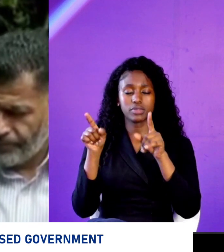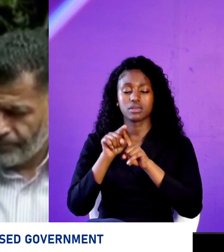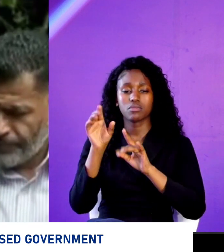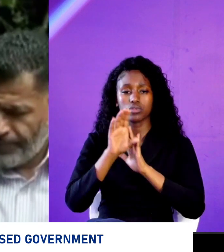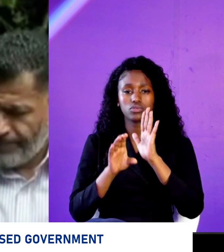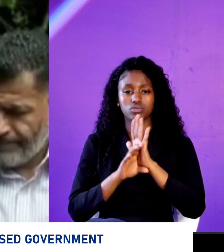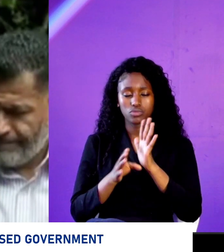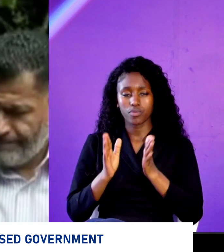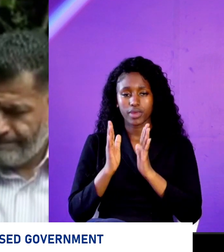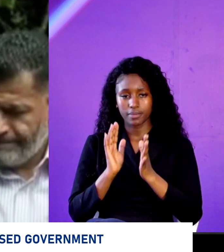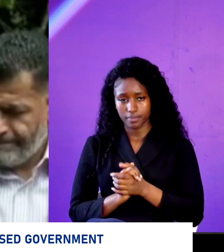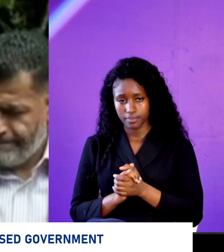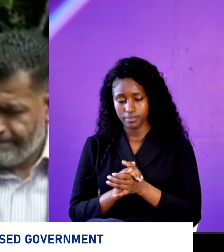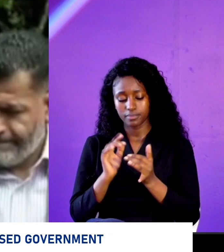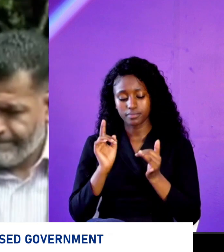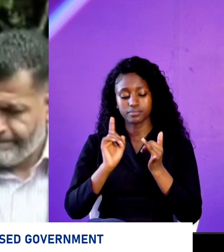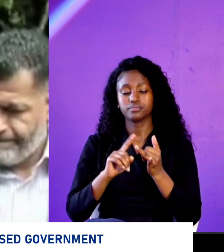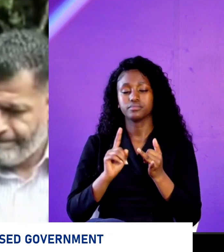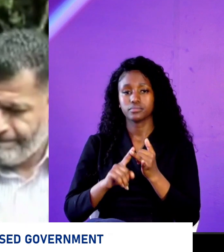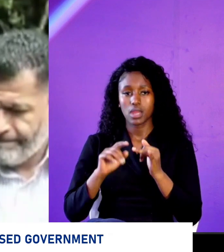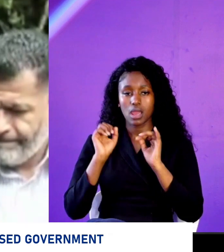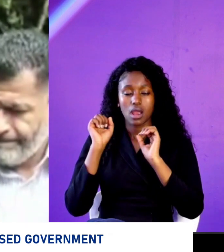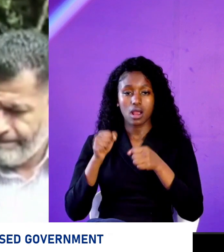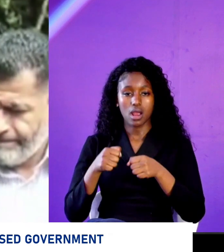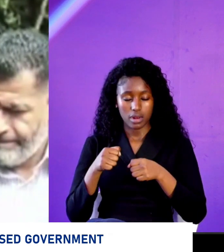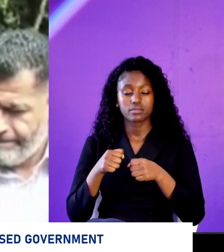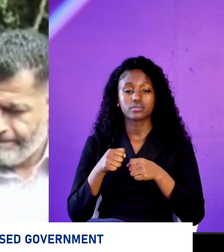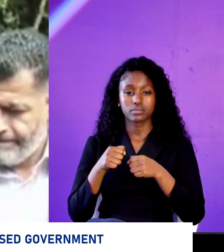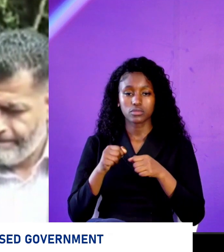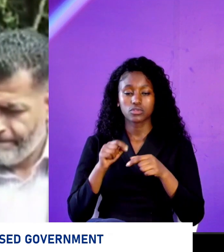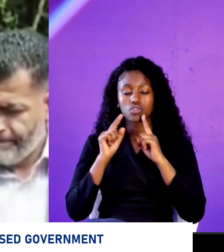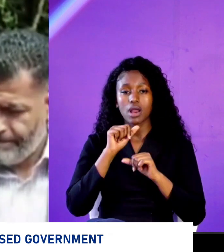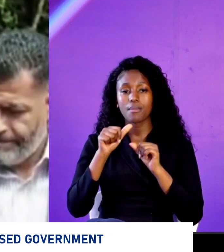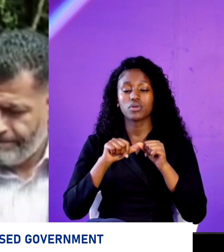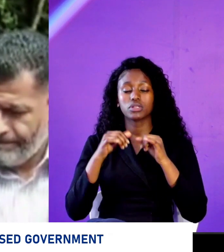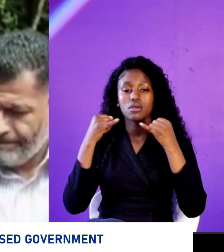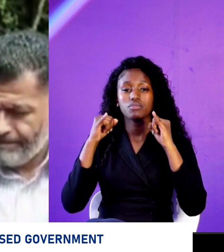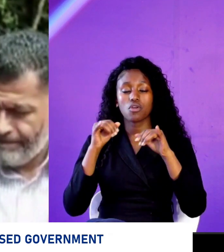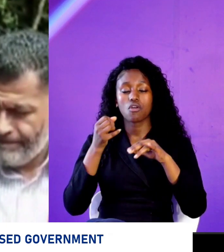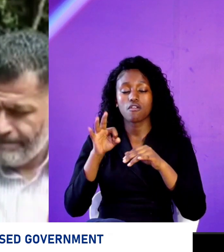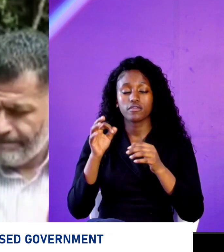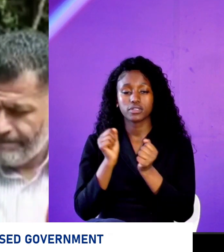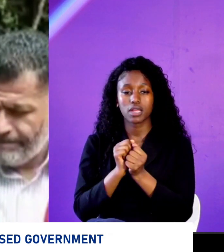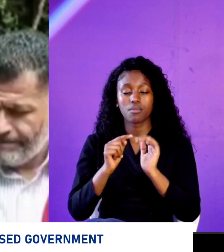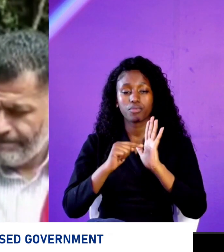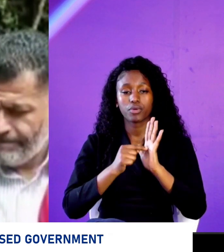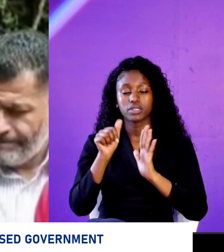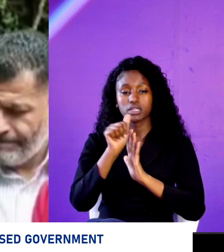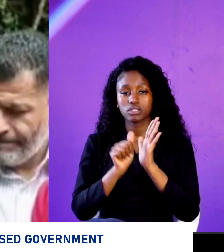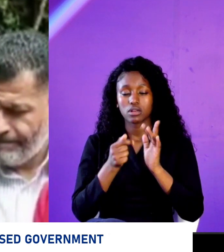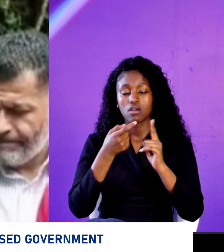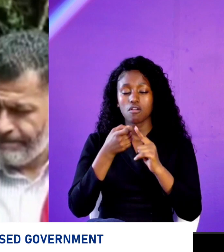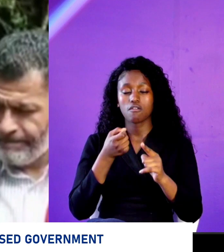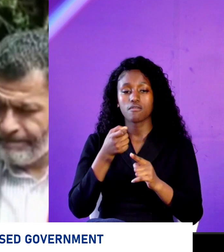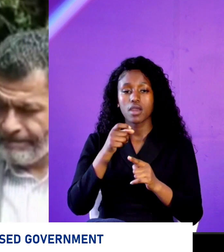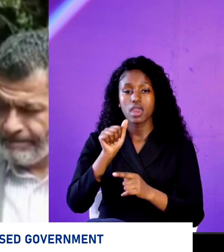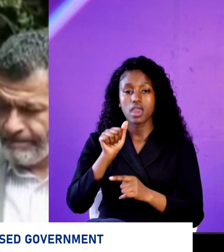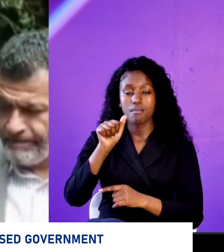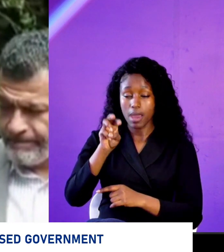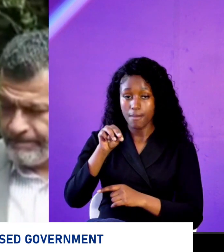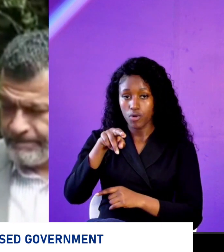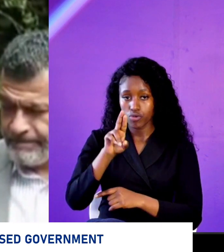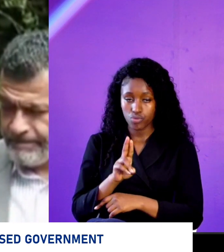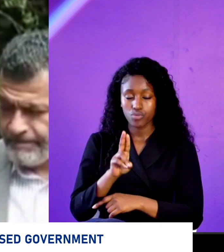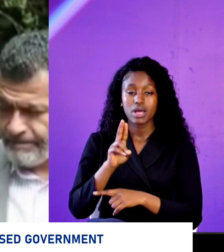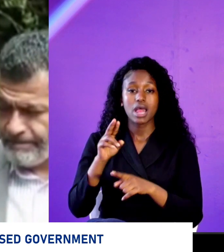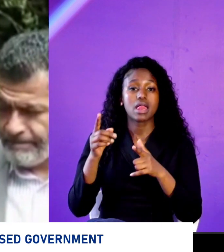means. Number two, that in order to expedite the implementation of the 10-point agenda of the MOU, ODM will